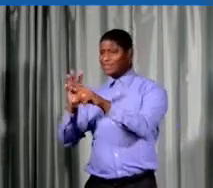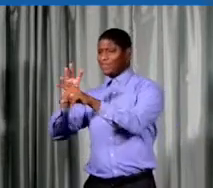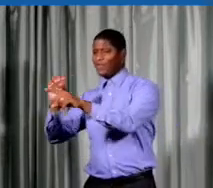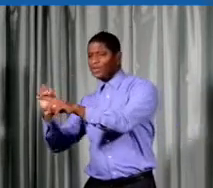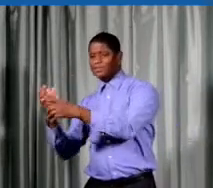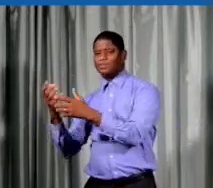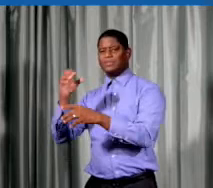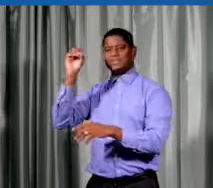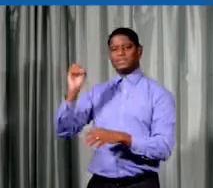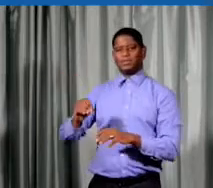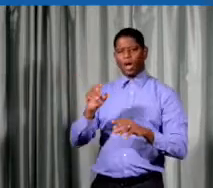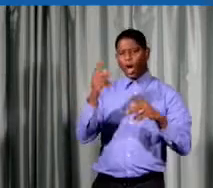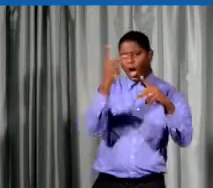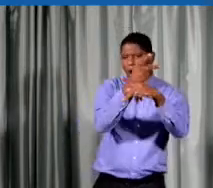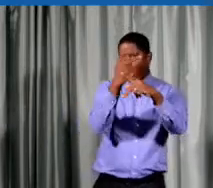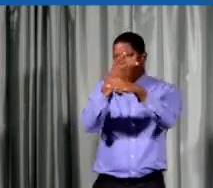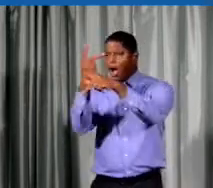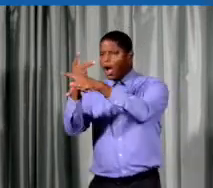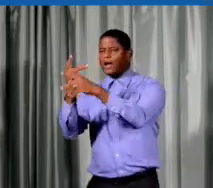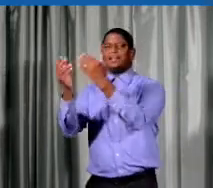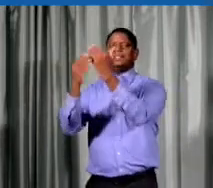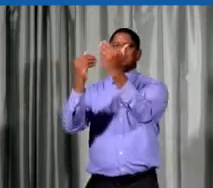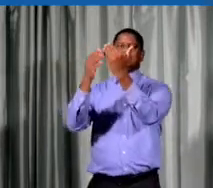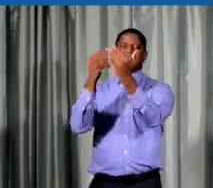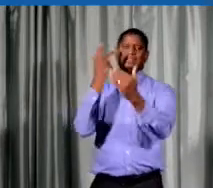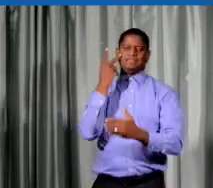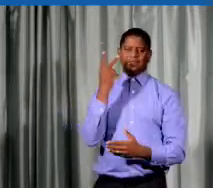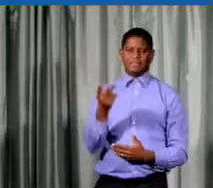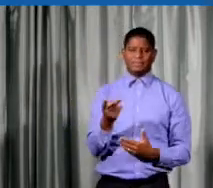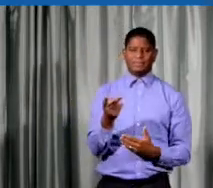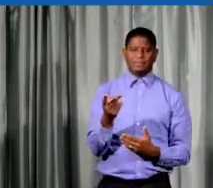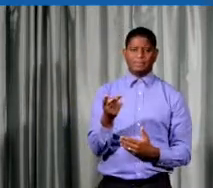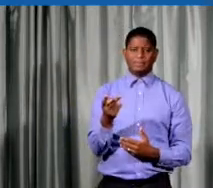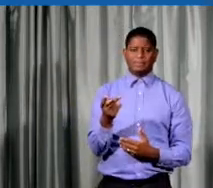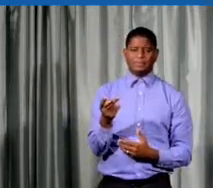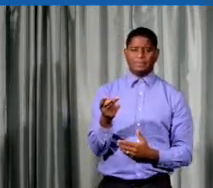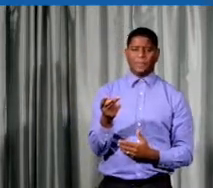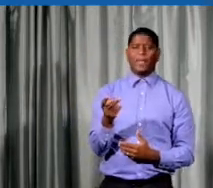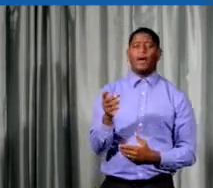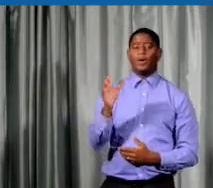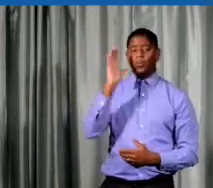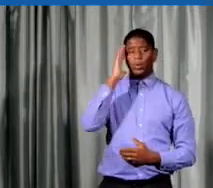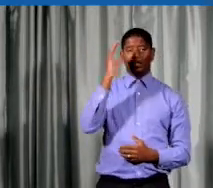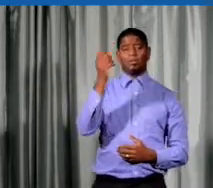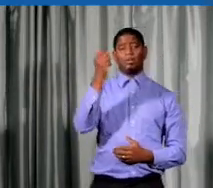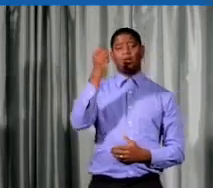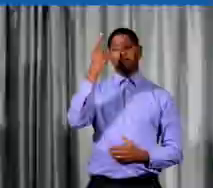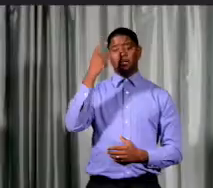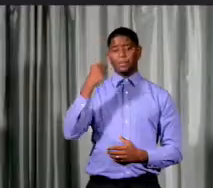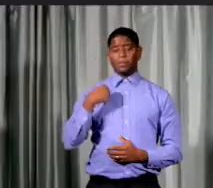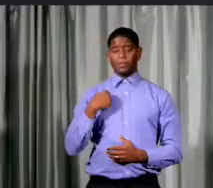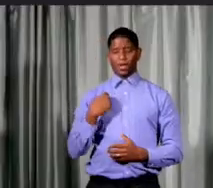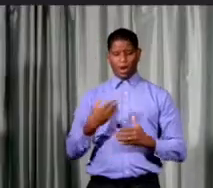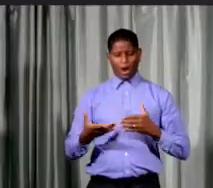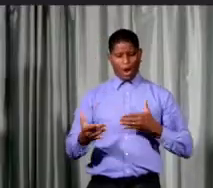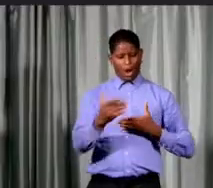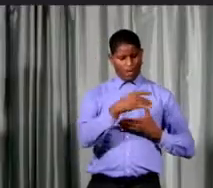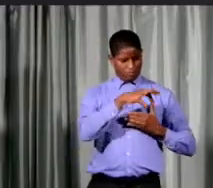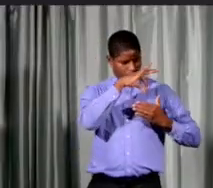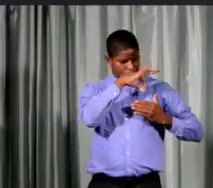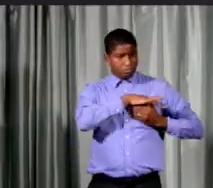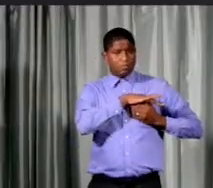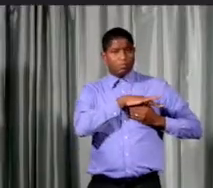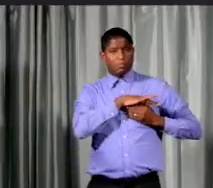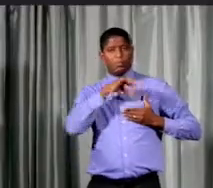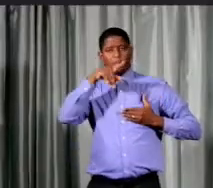by 15%. I could understand why my profitability has